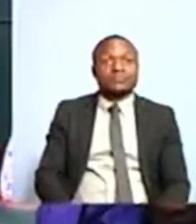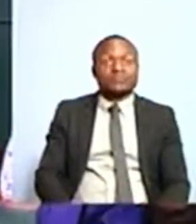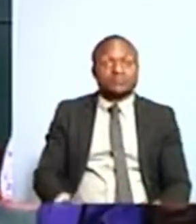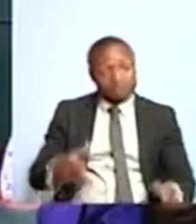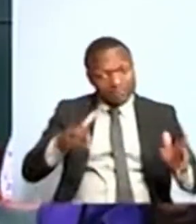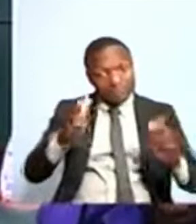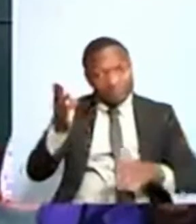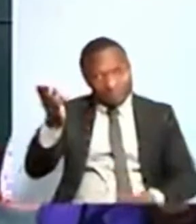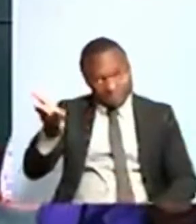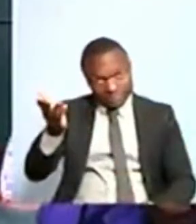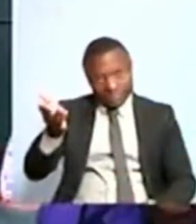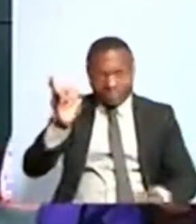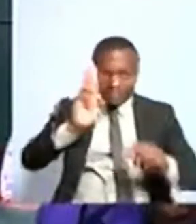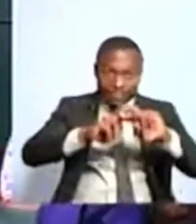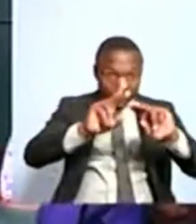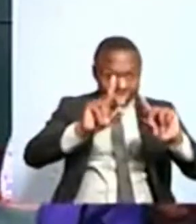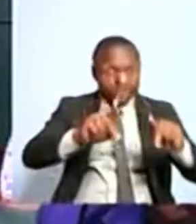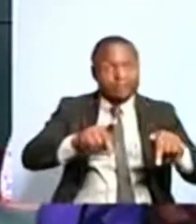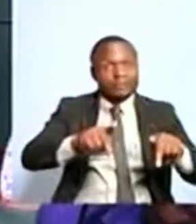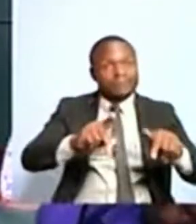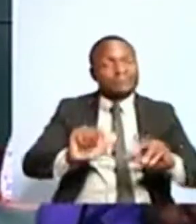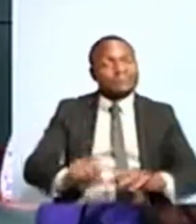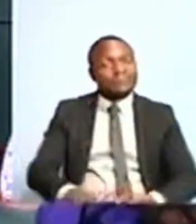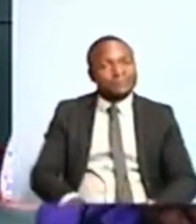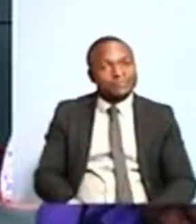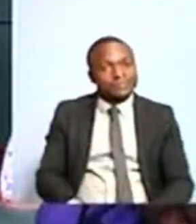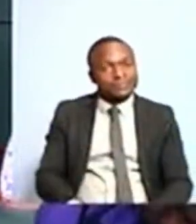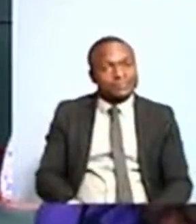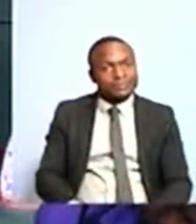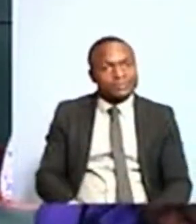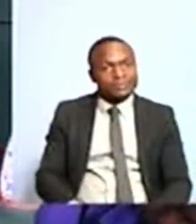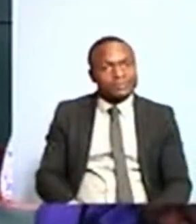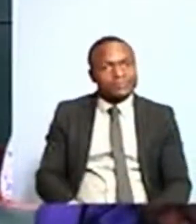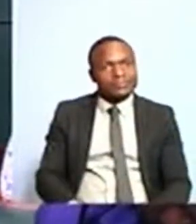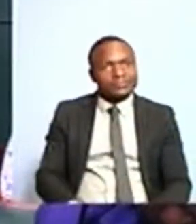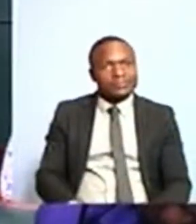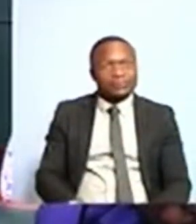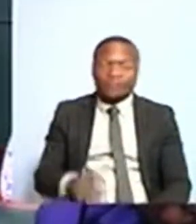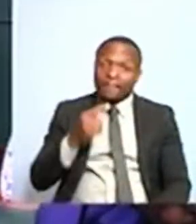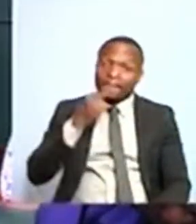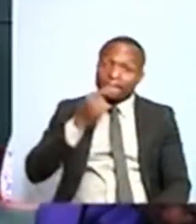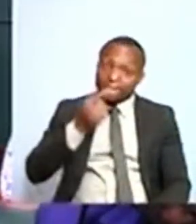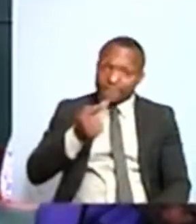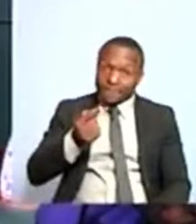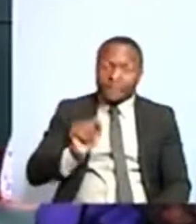Allow me, Mr. Speaker, Mr. Chairman, to say that